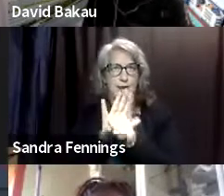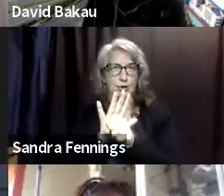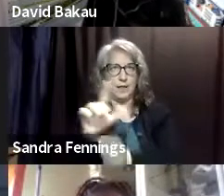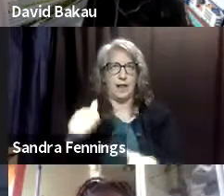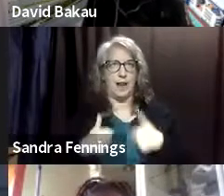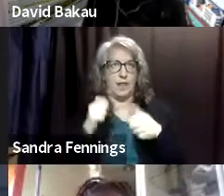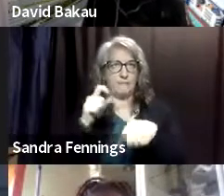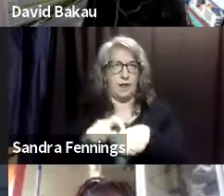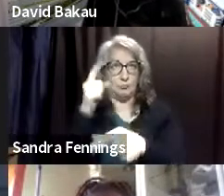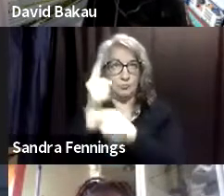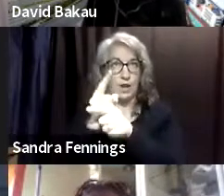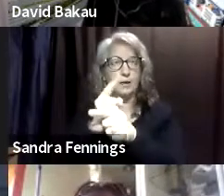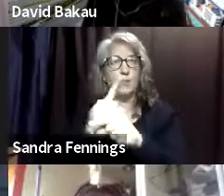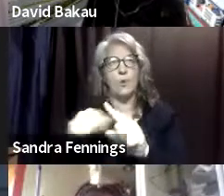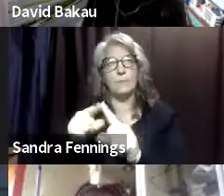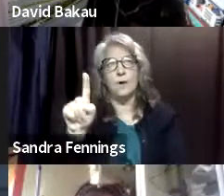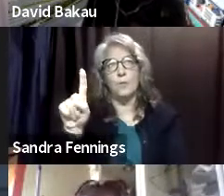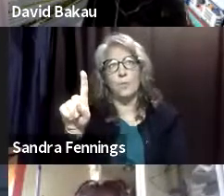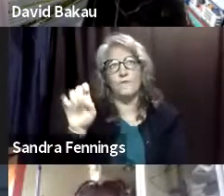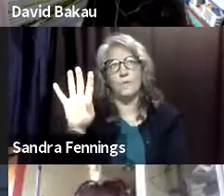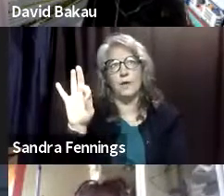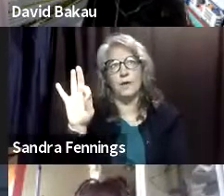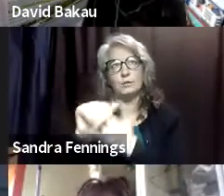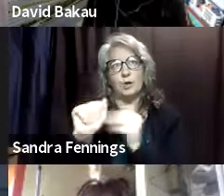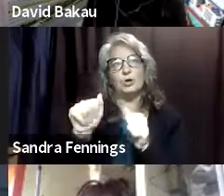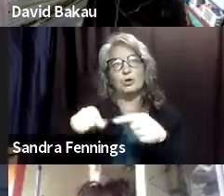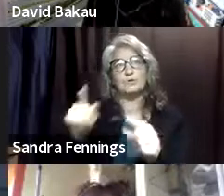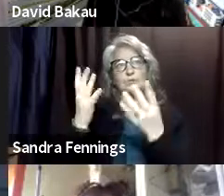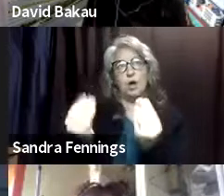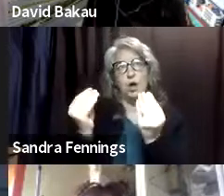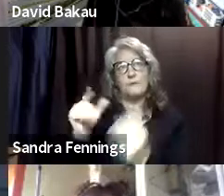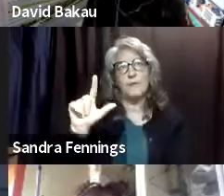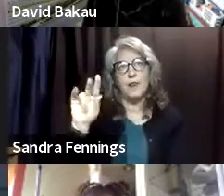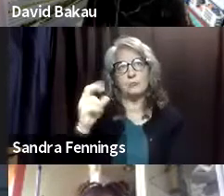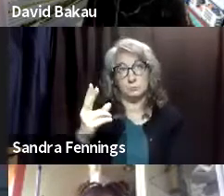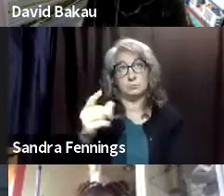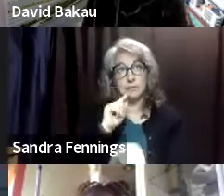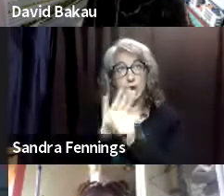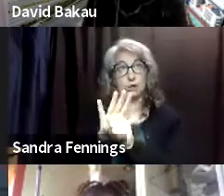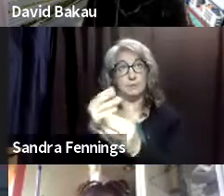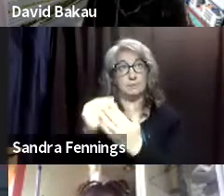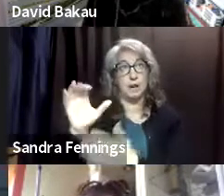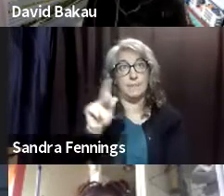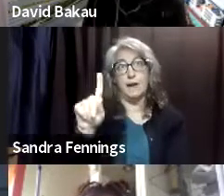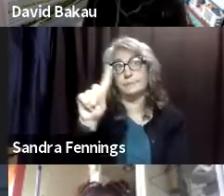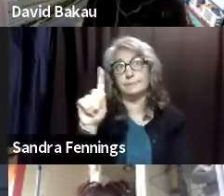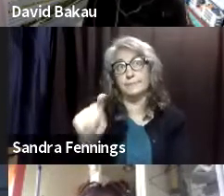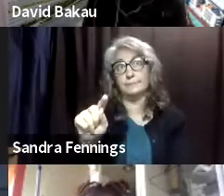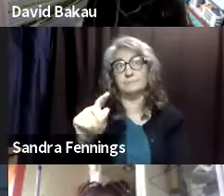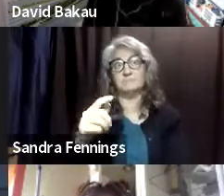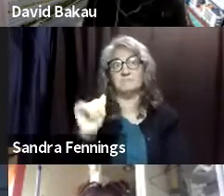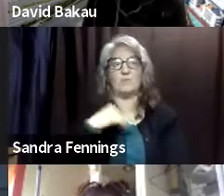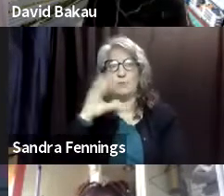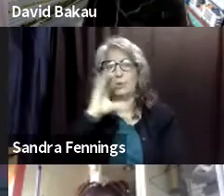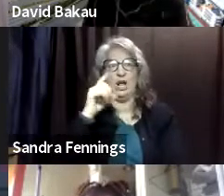you pay, you get your full money back guarantee for a lifetime, right? What about the $149 when we go for the